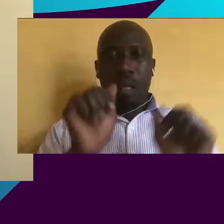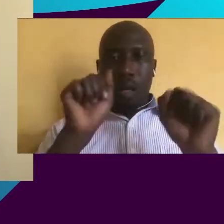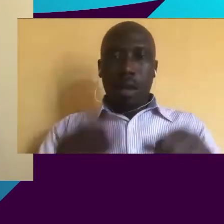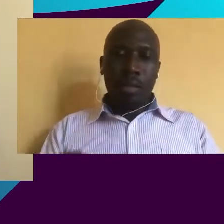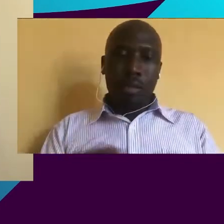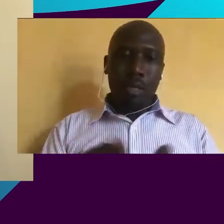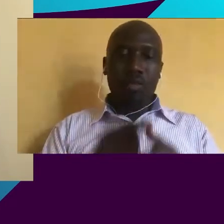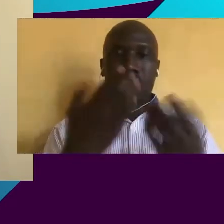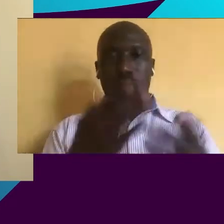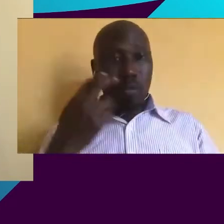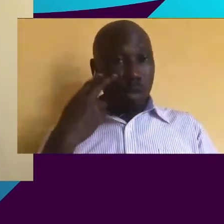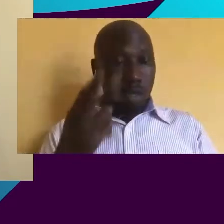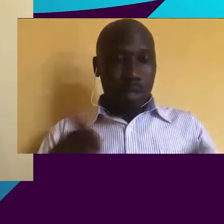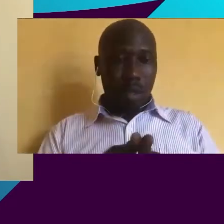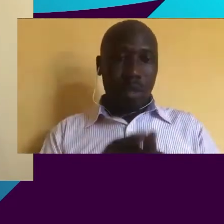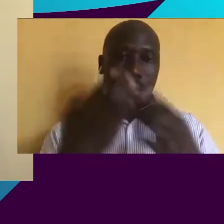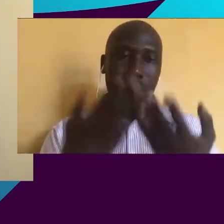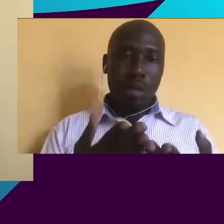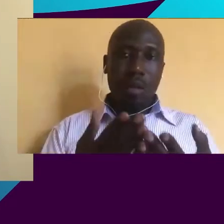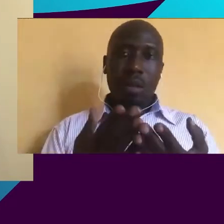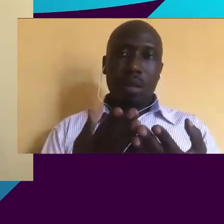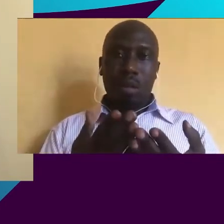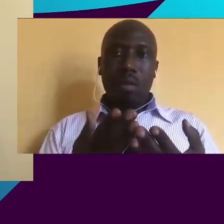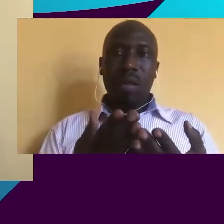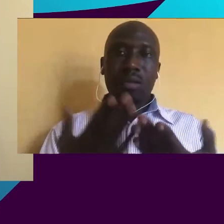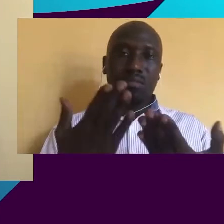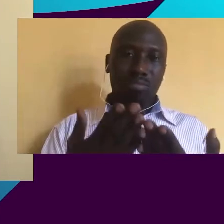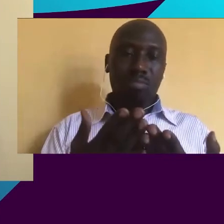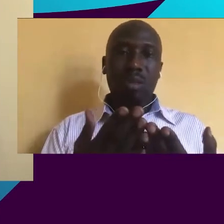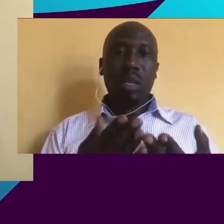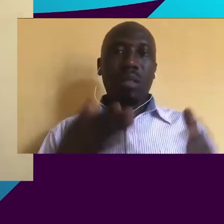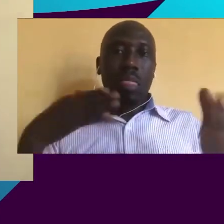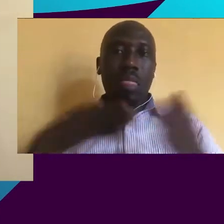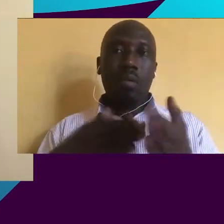have prevented other ladies from participating.